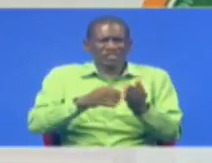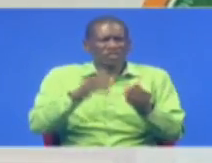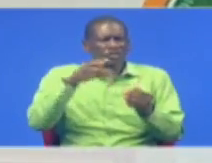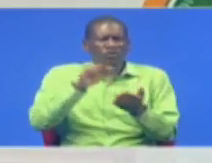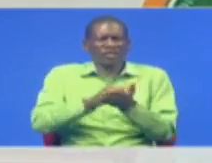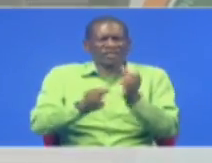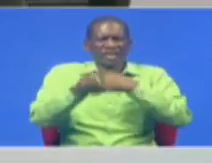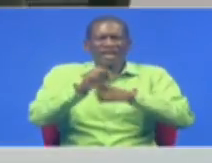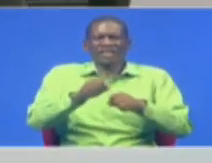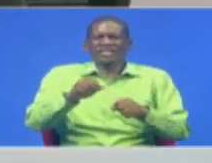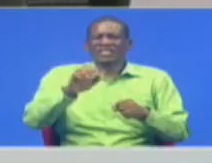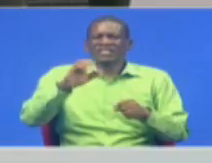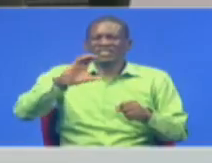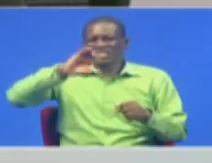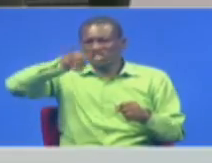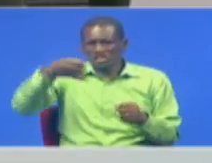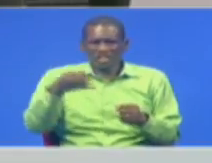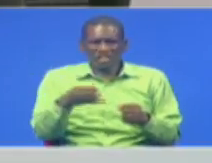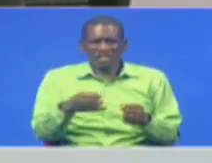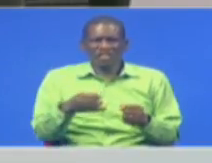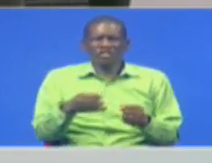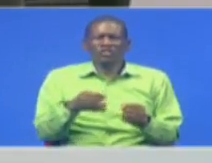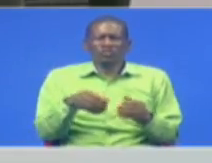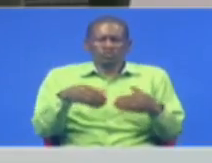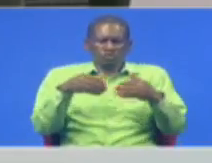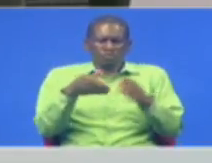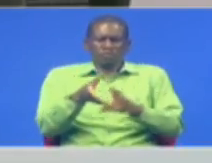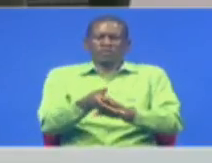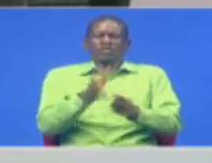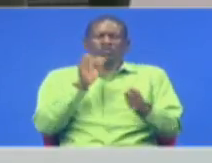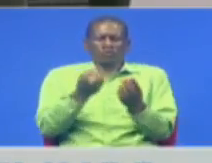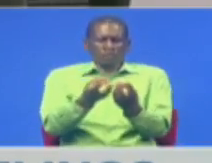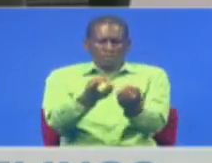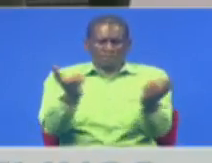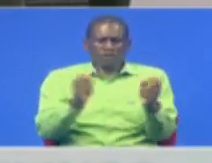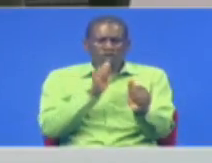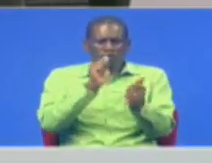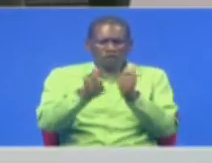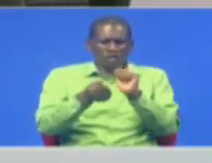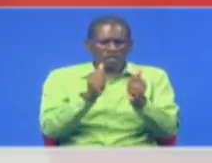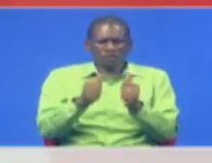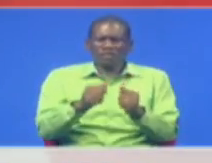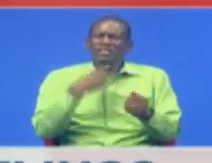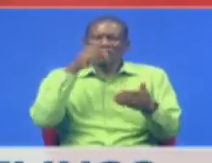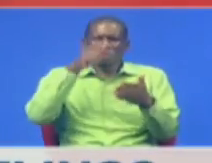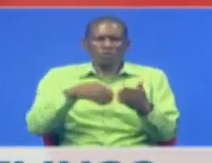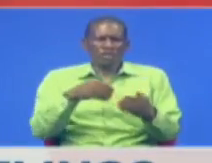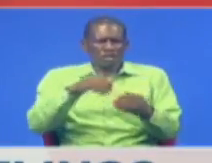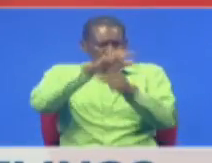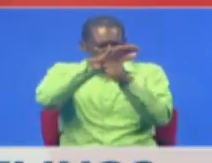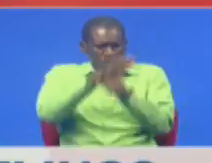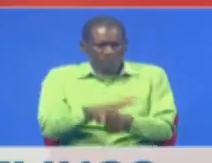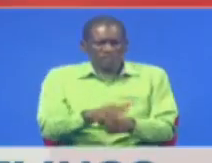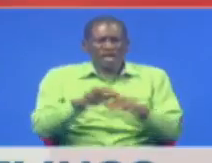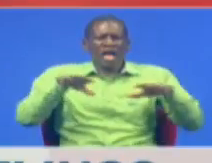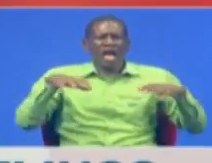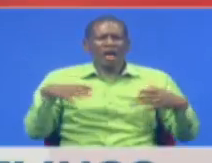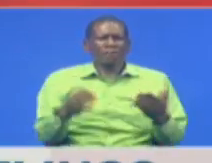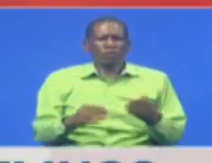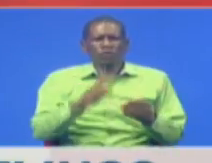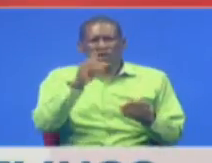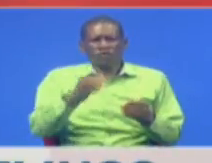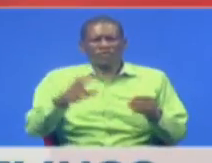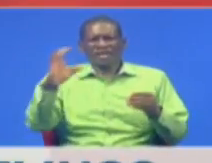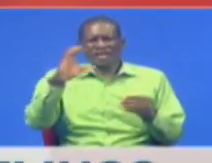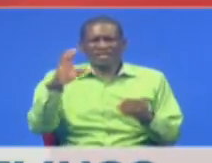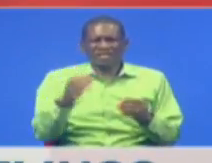Justice Philomena Mwilu recuse herself from the panel over claims of bias with regards to one of the